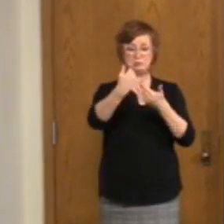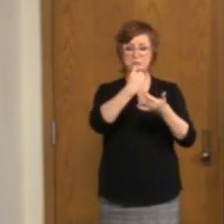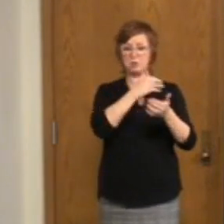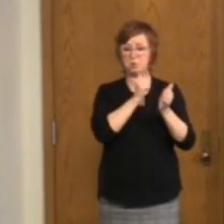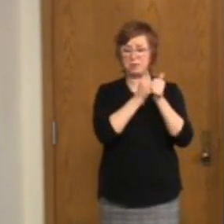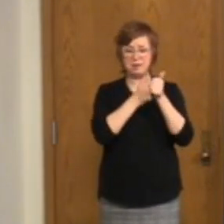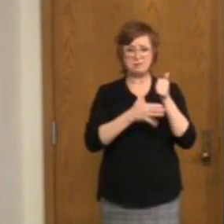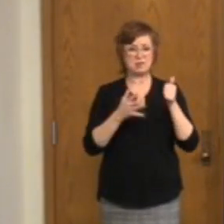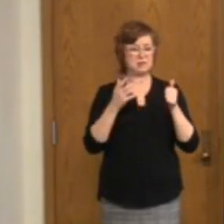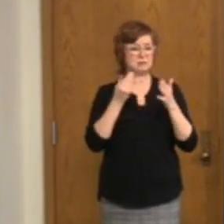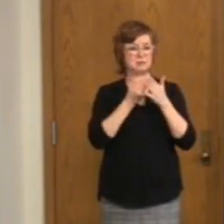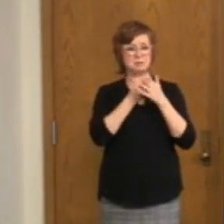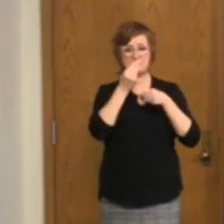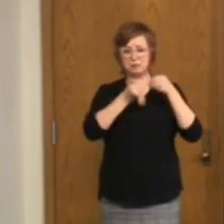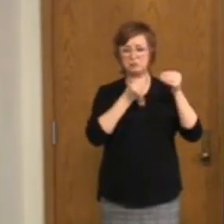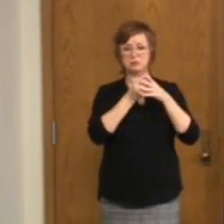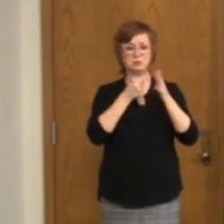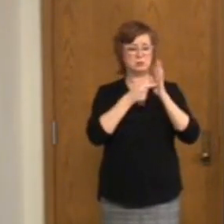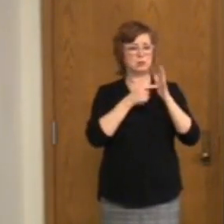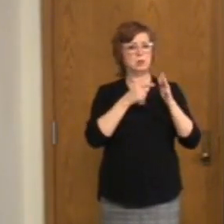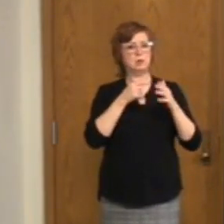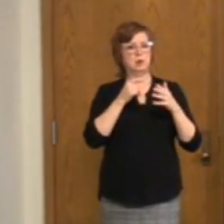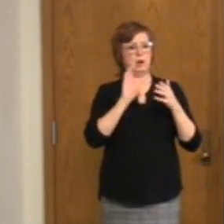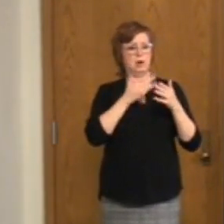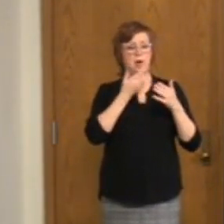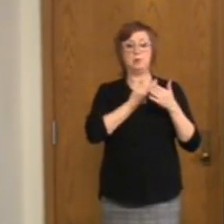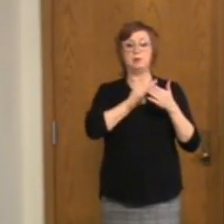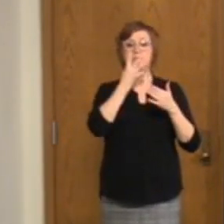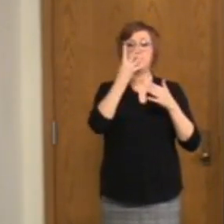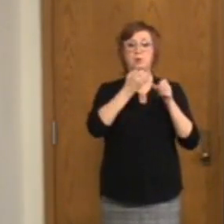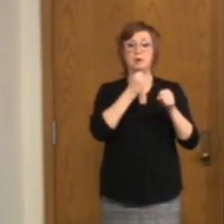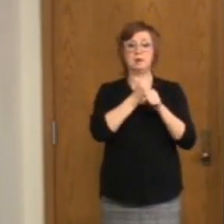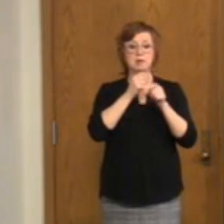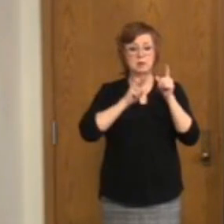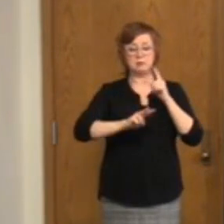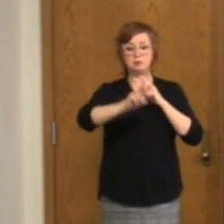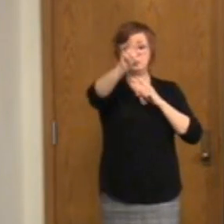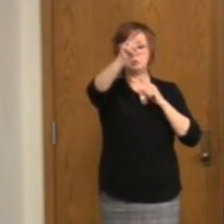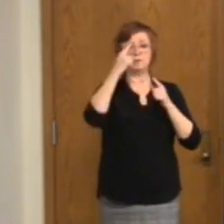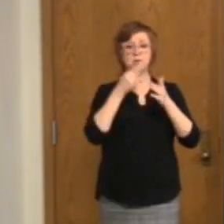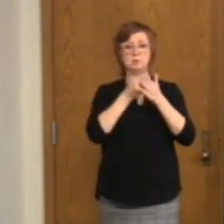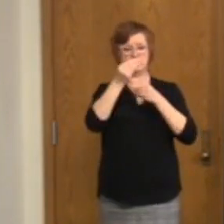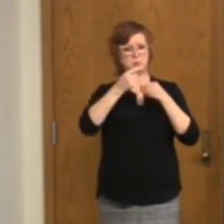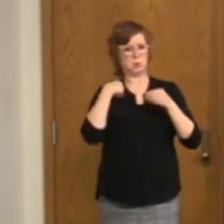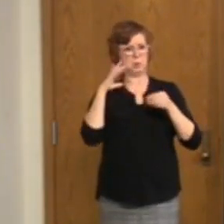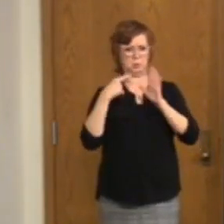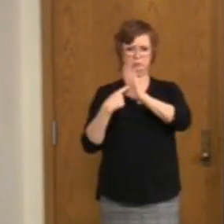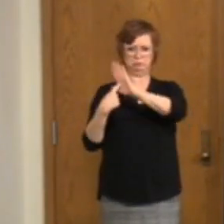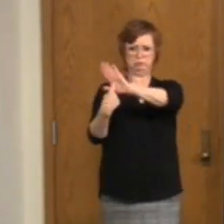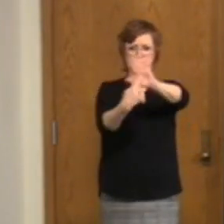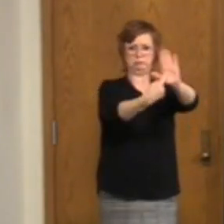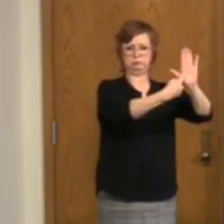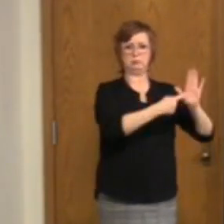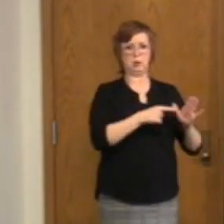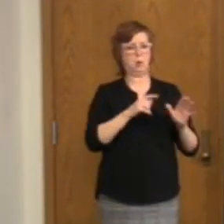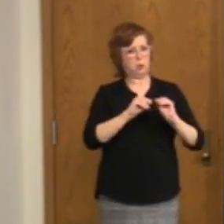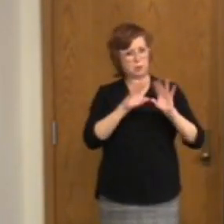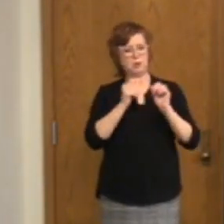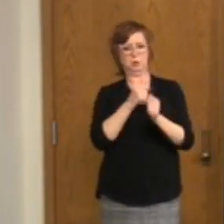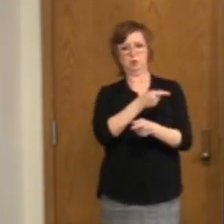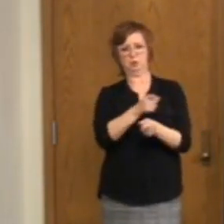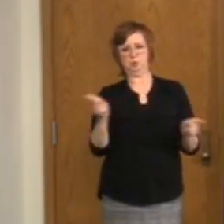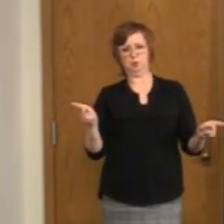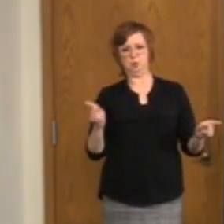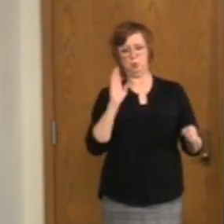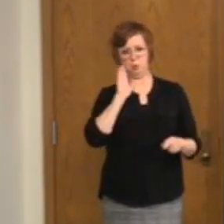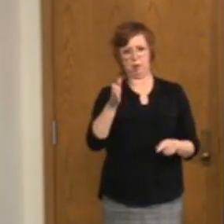fully transparent with our 4-year projections. And when the budget day comes around, we most certainly will be clear with the Saskatchewan